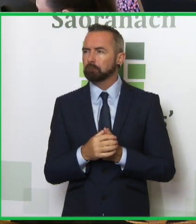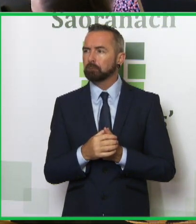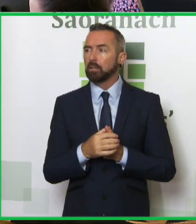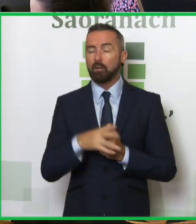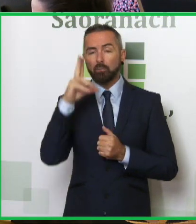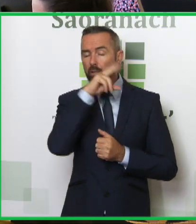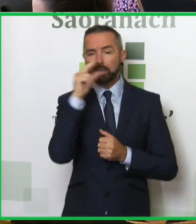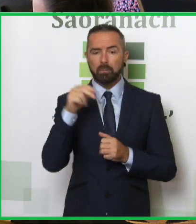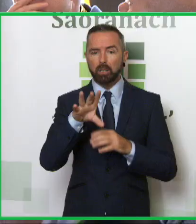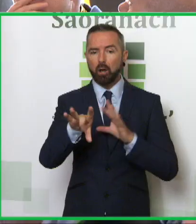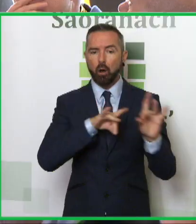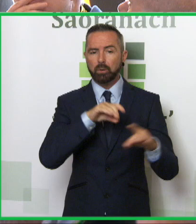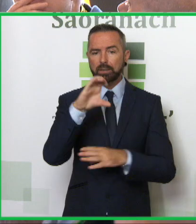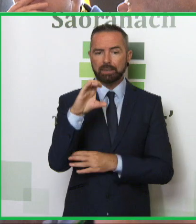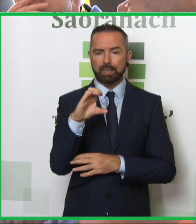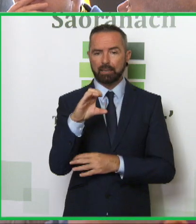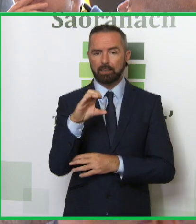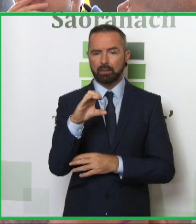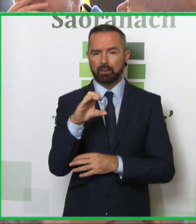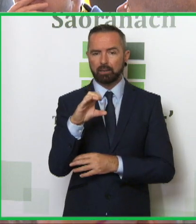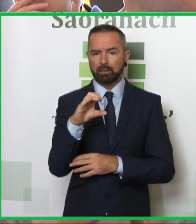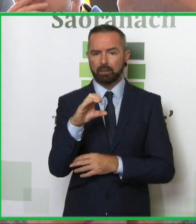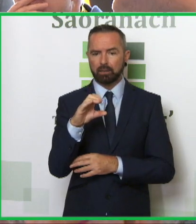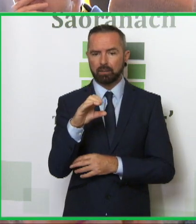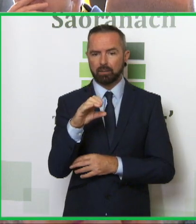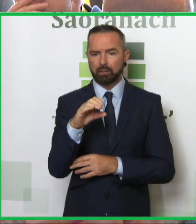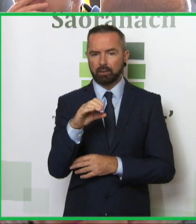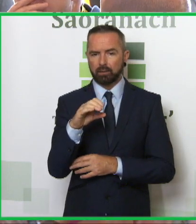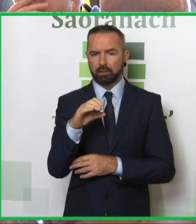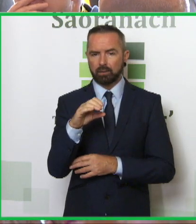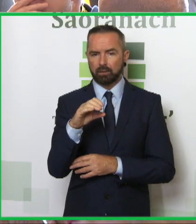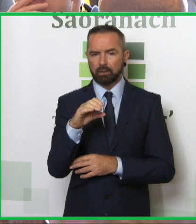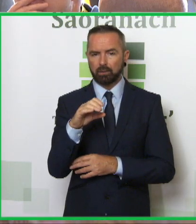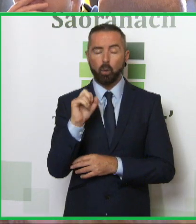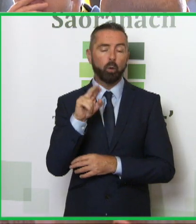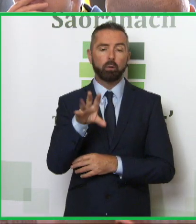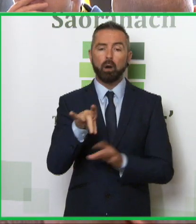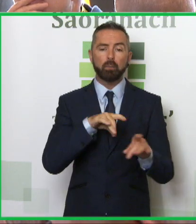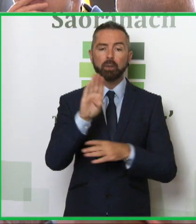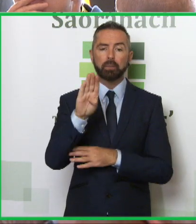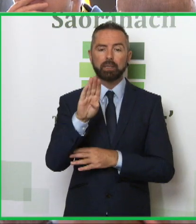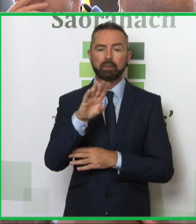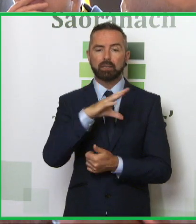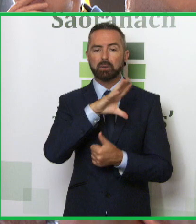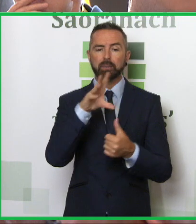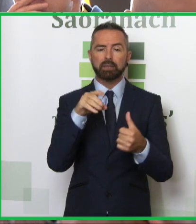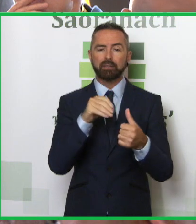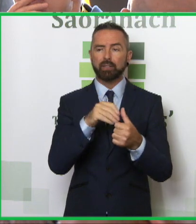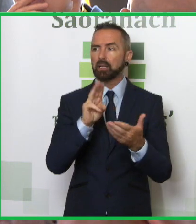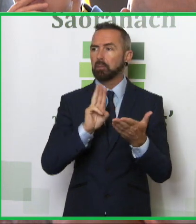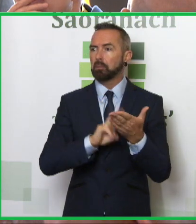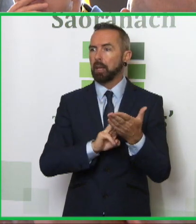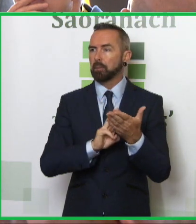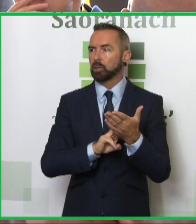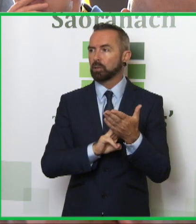for example, the option would C or in option B, specifically, members